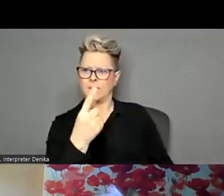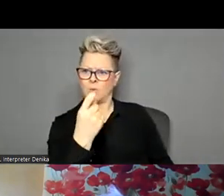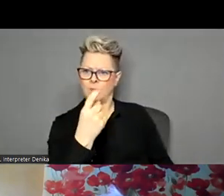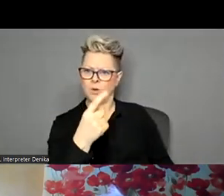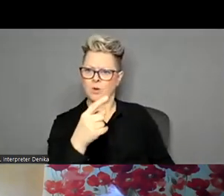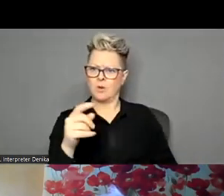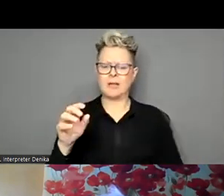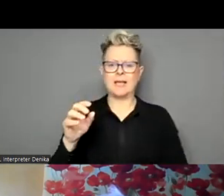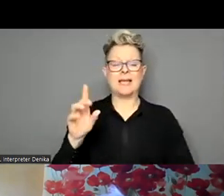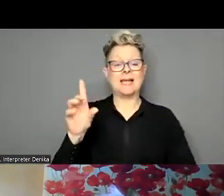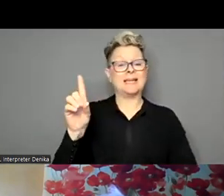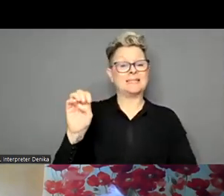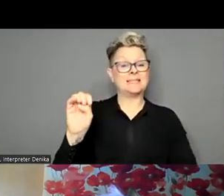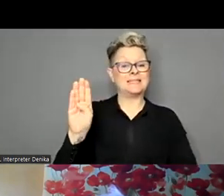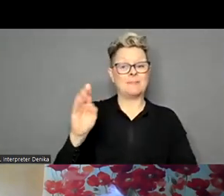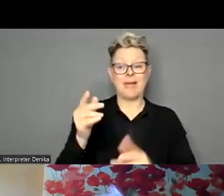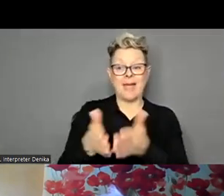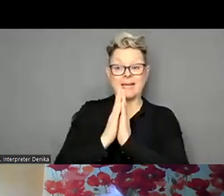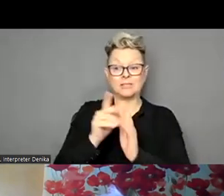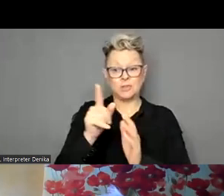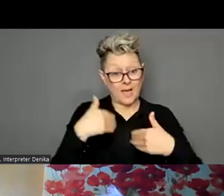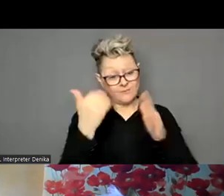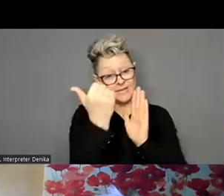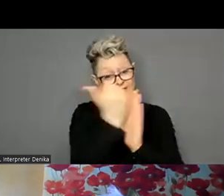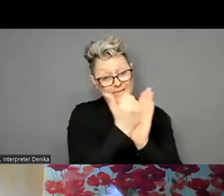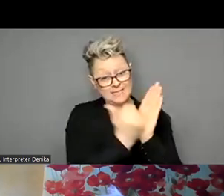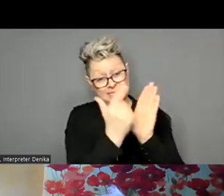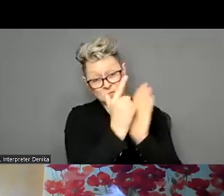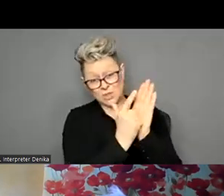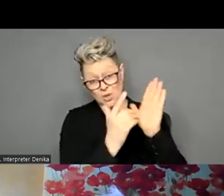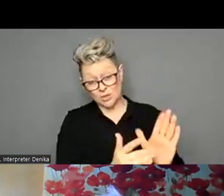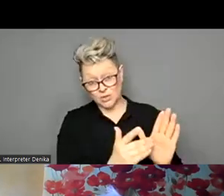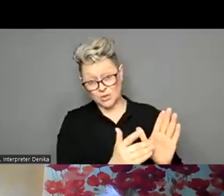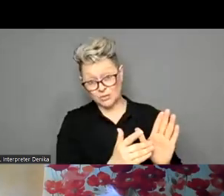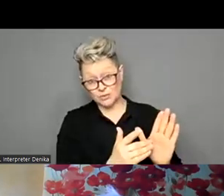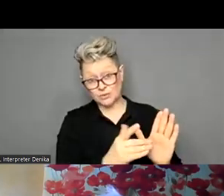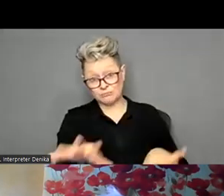asked, do you have a list of lawyers who specialize in this type of law in Newfoundland?